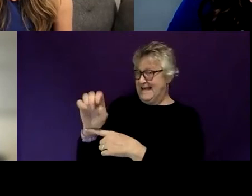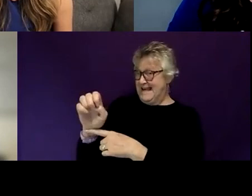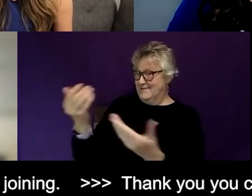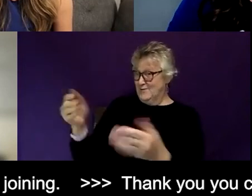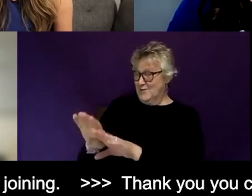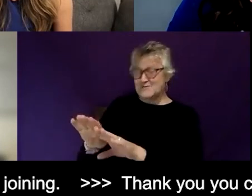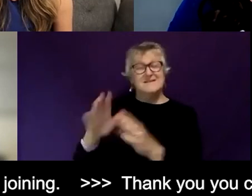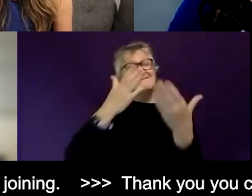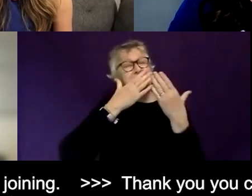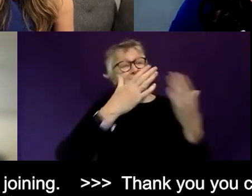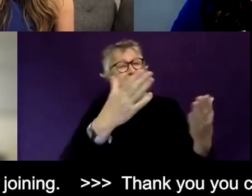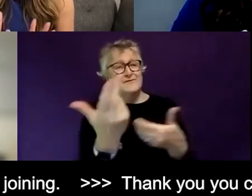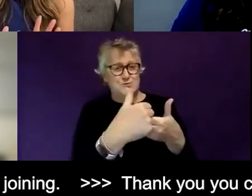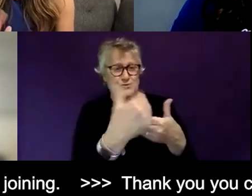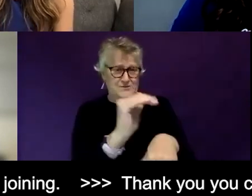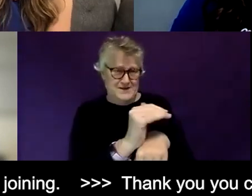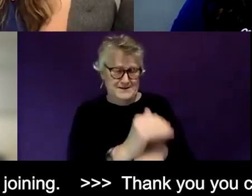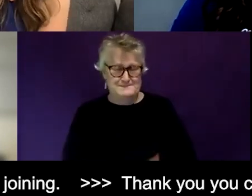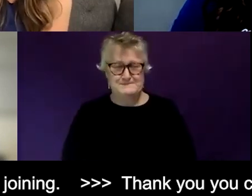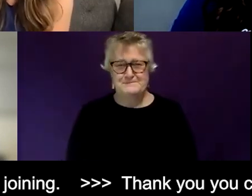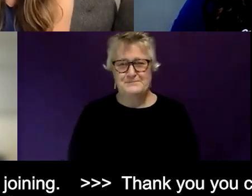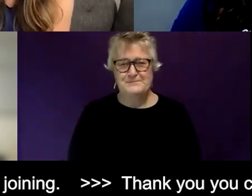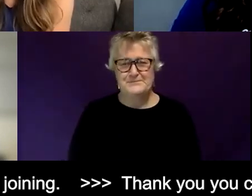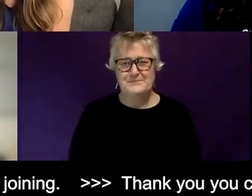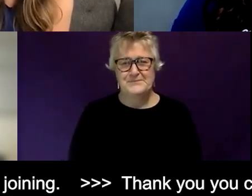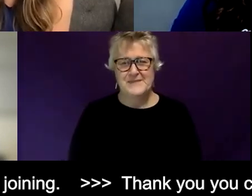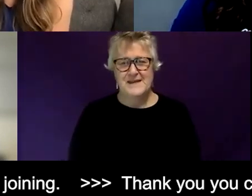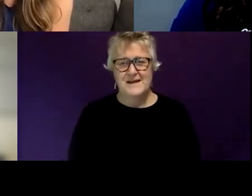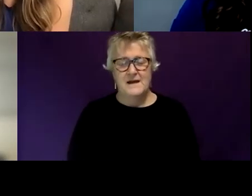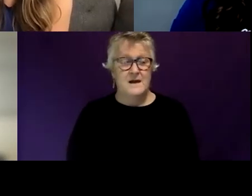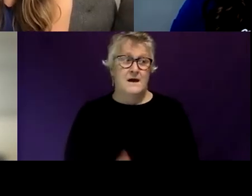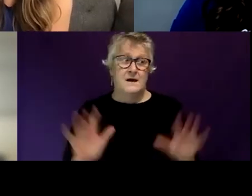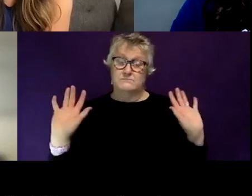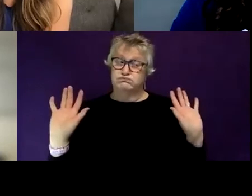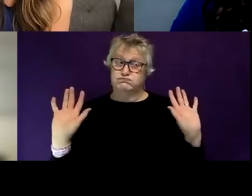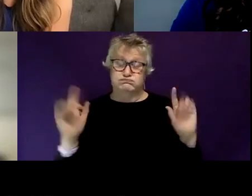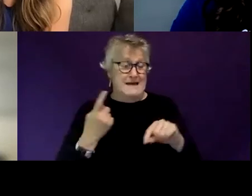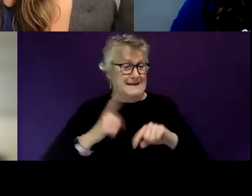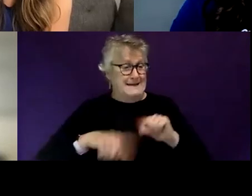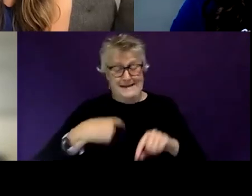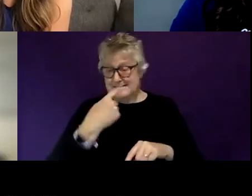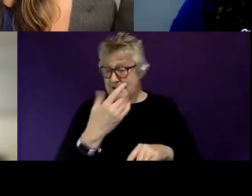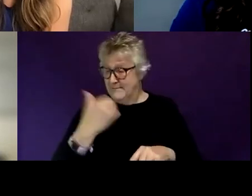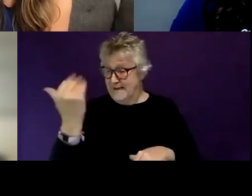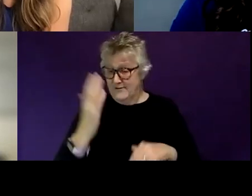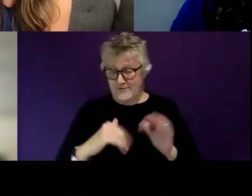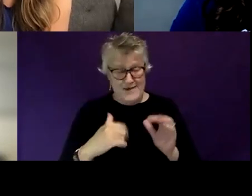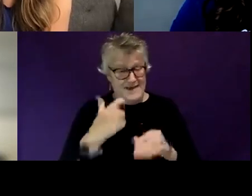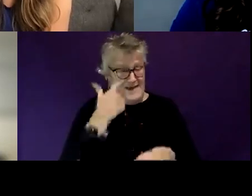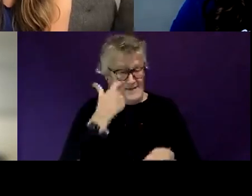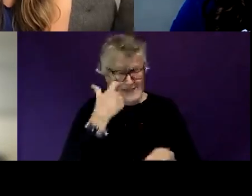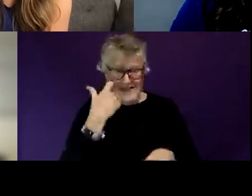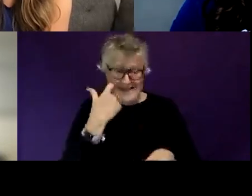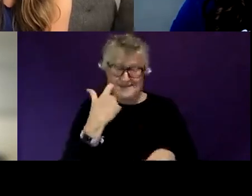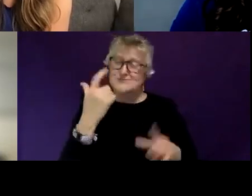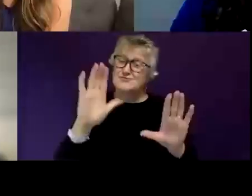joining. Thank you, Alex. I mean, I can't say it much better than that. It's a great seeing everyone,